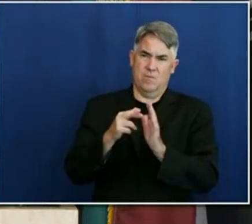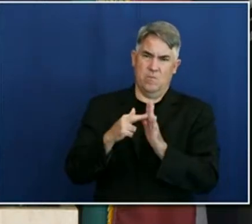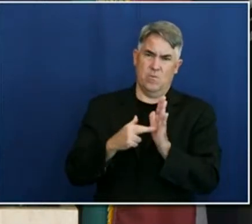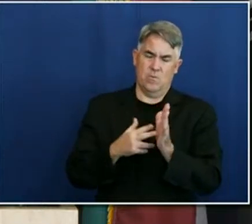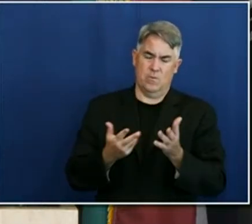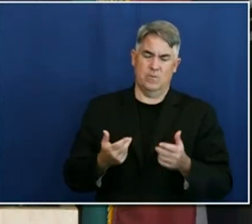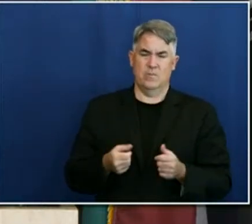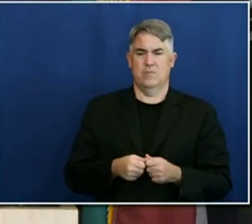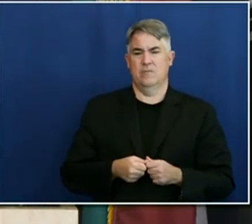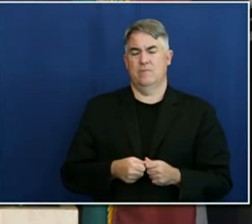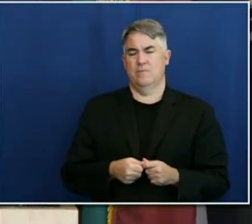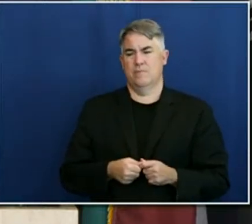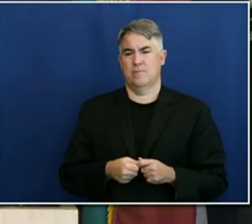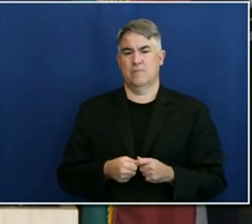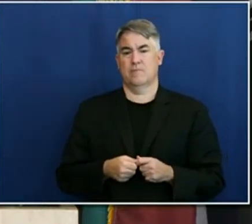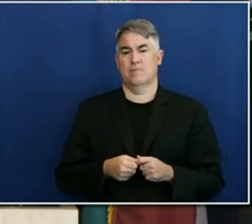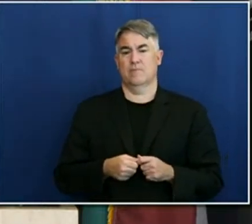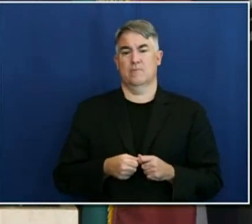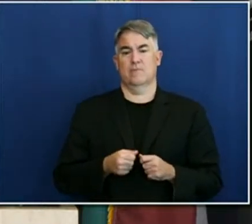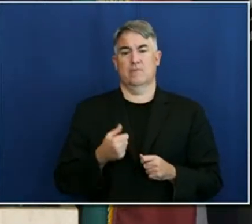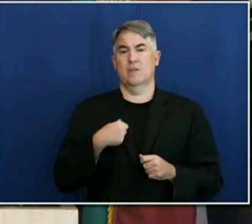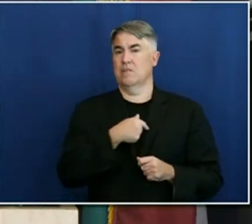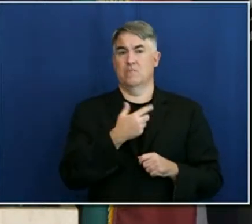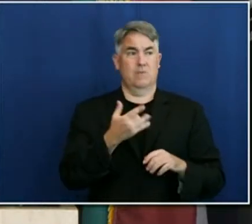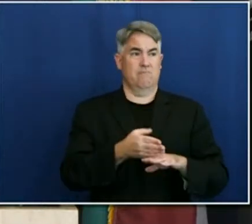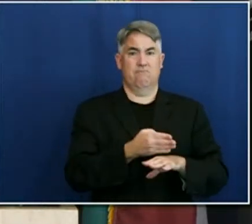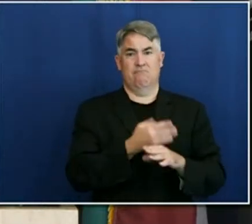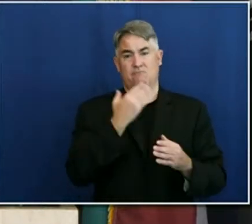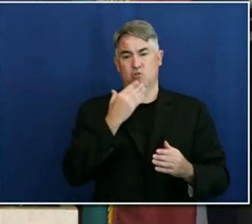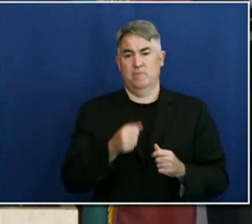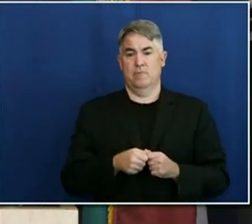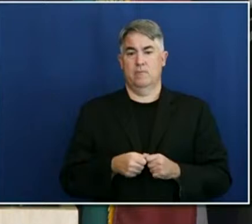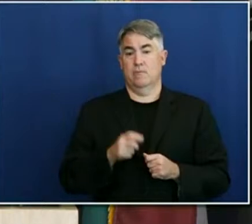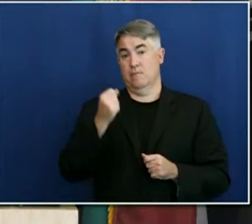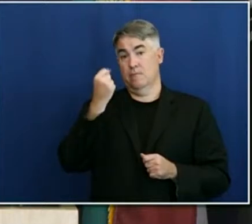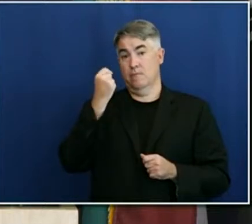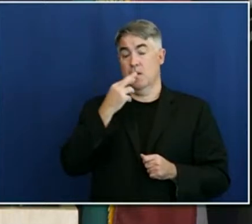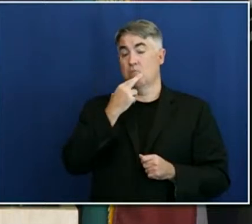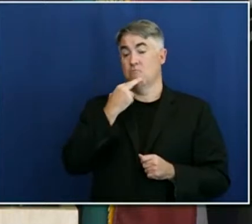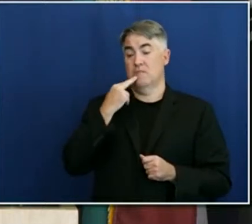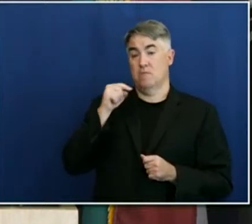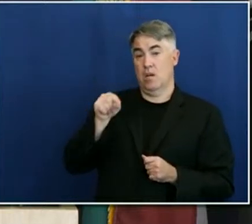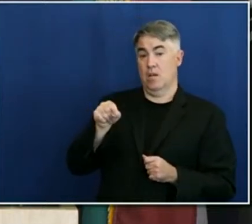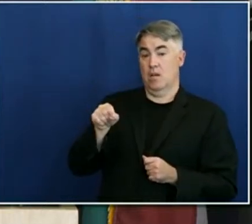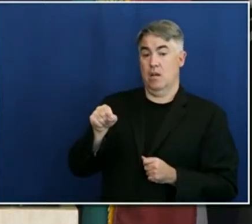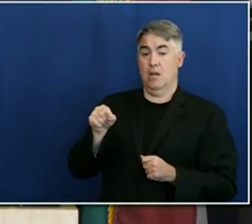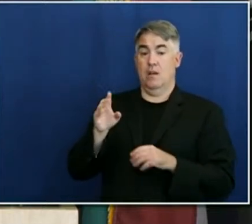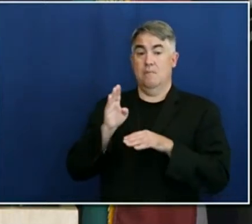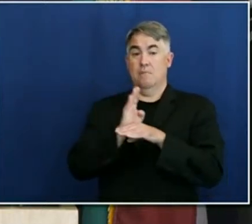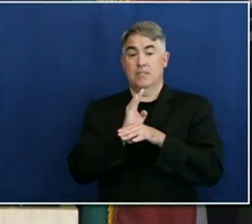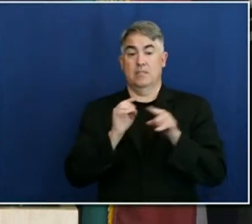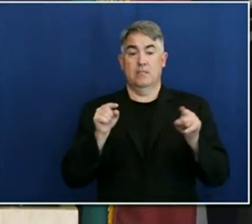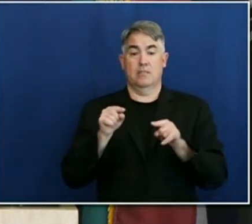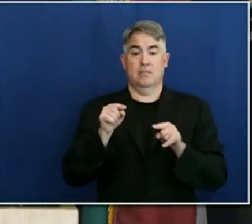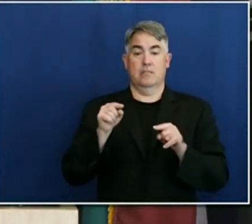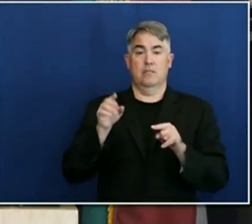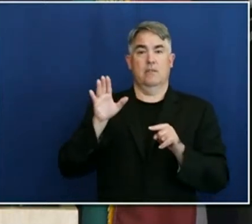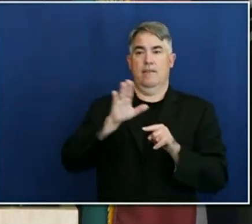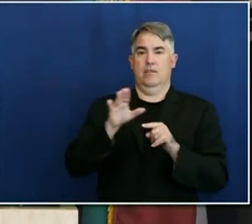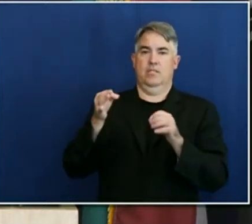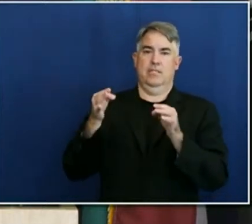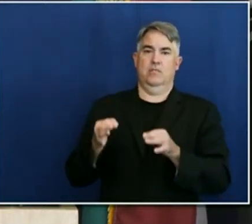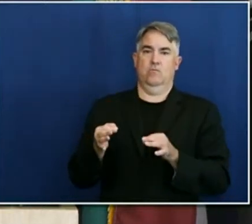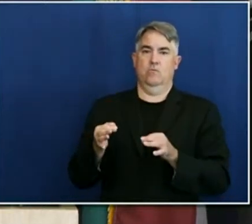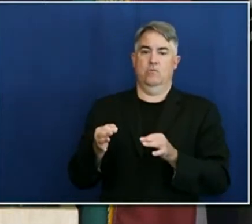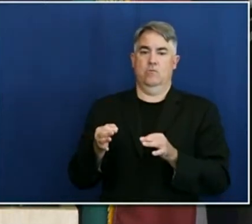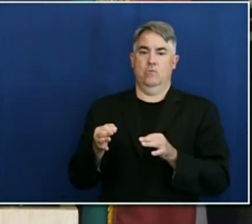region. You know, restaurants and businesses have it within their own prerogative if they want to check, you know, ask people if they've